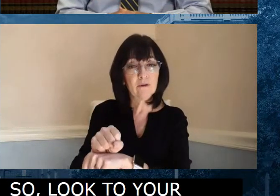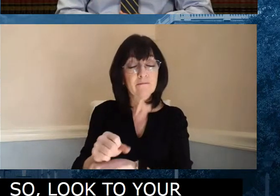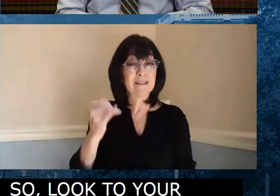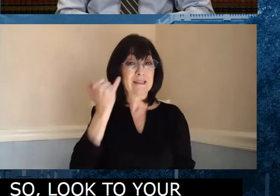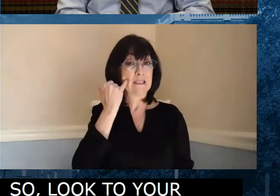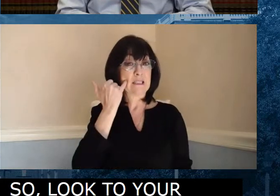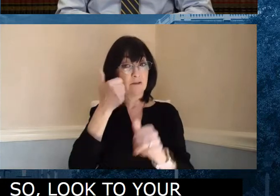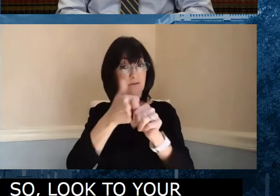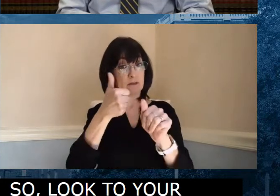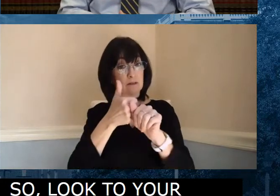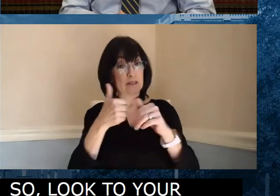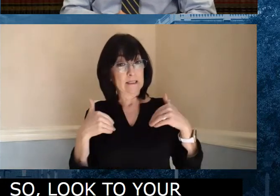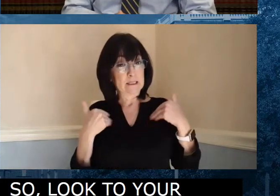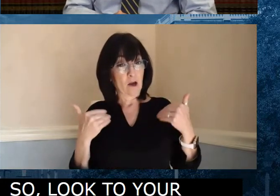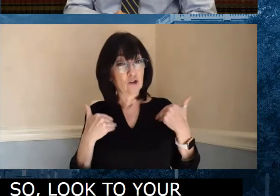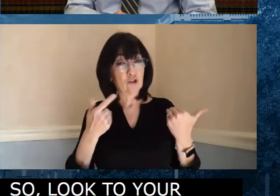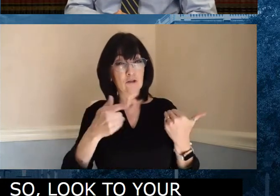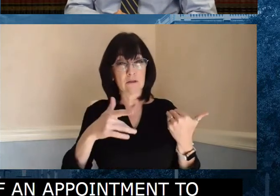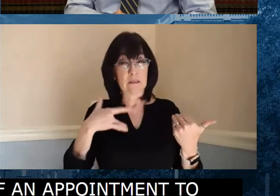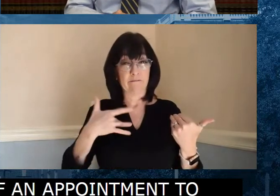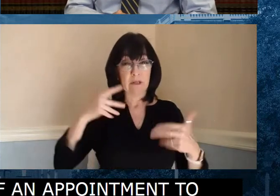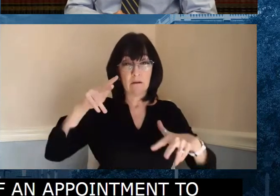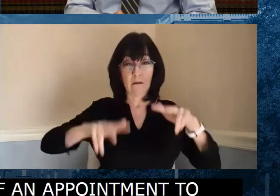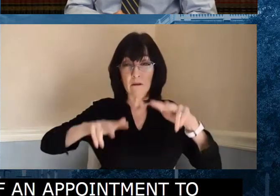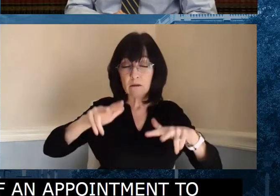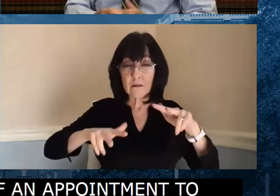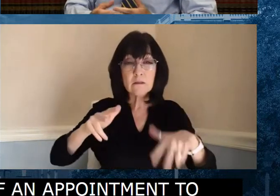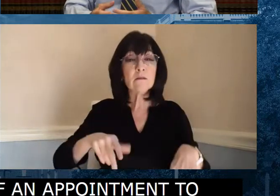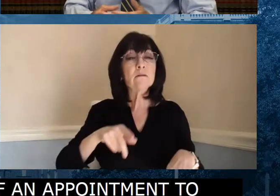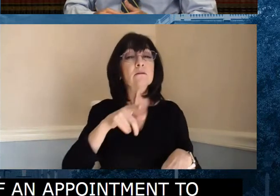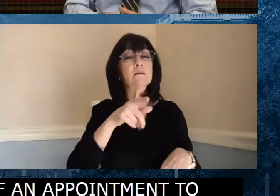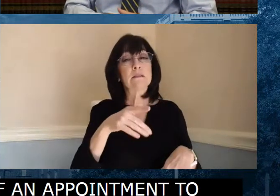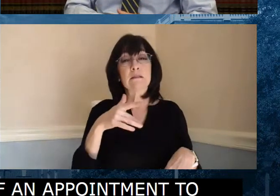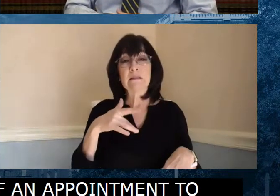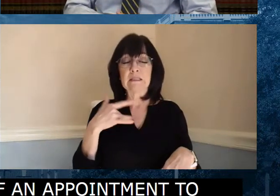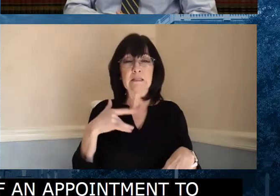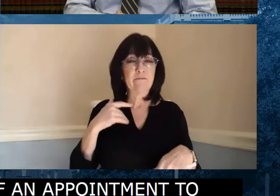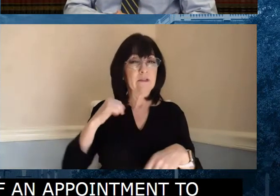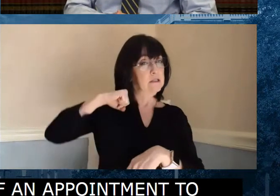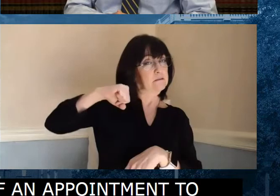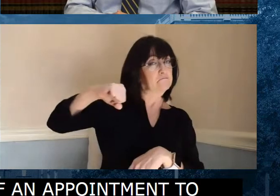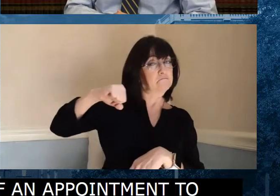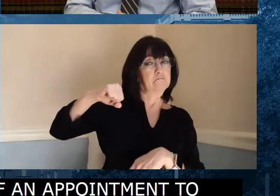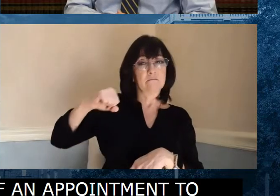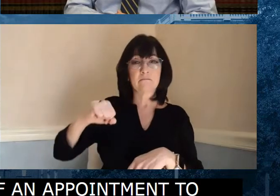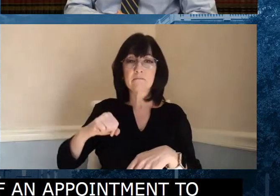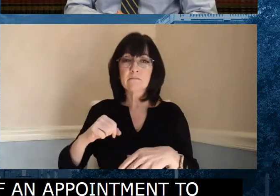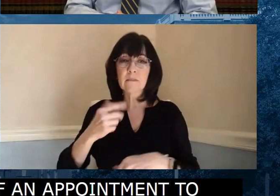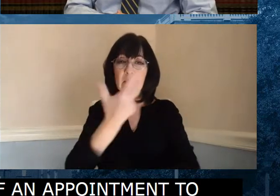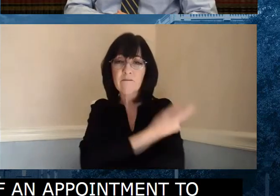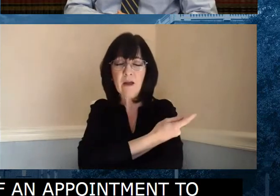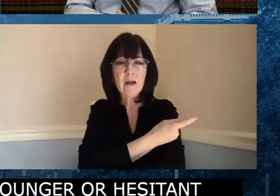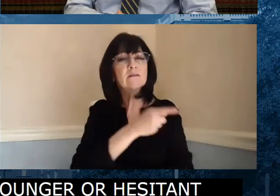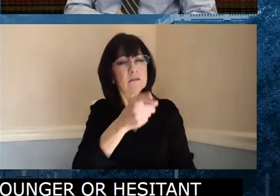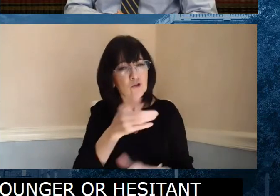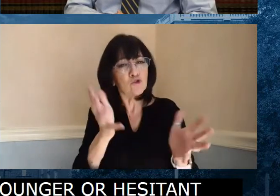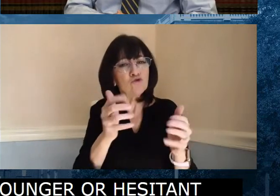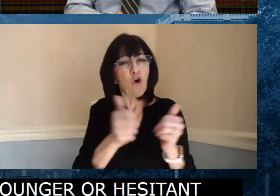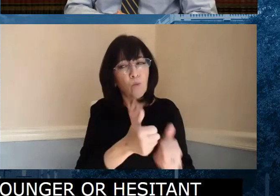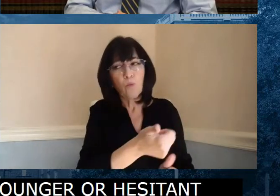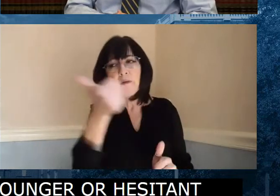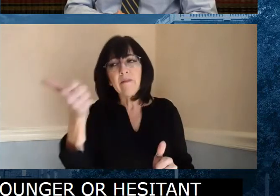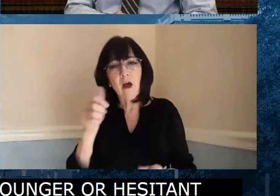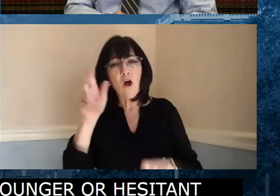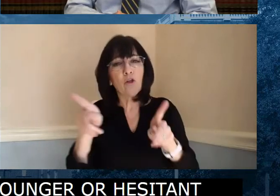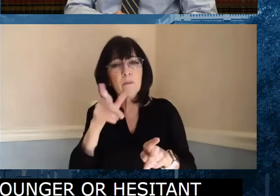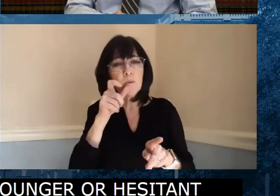or unsure about getting vaccinated, talk to friends and family members, people that you trust who have been vaccinated,